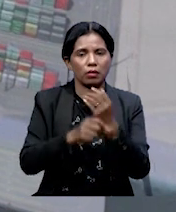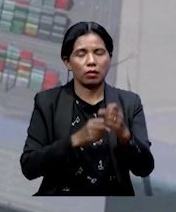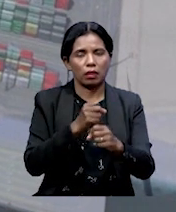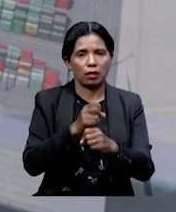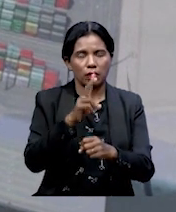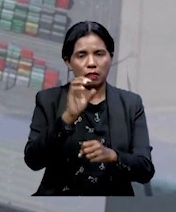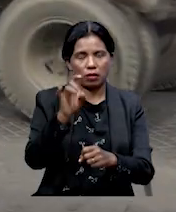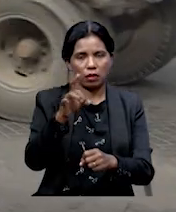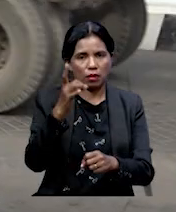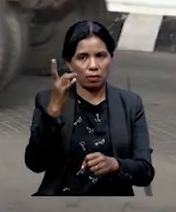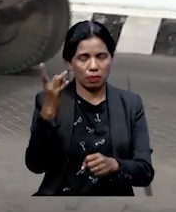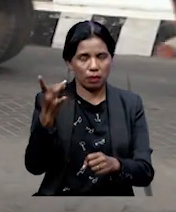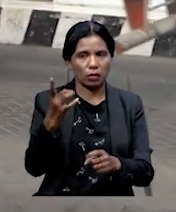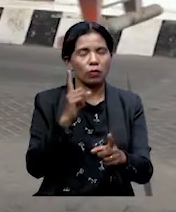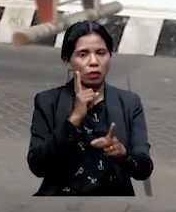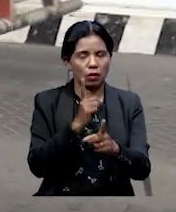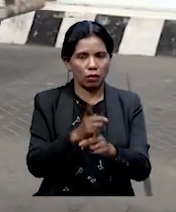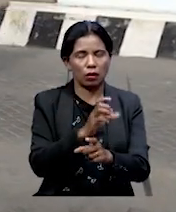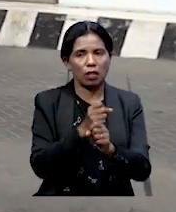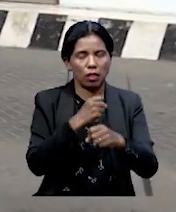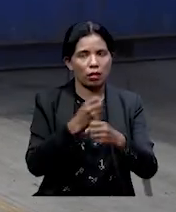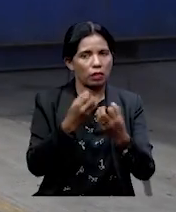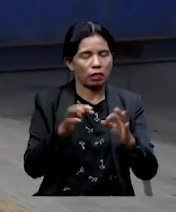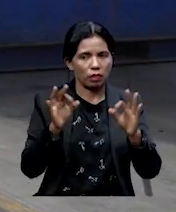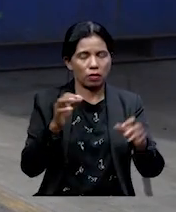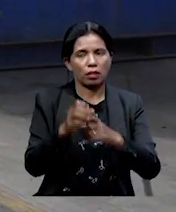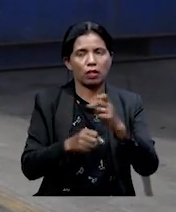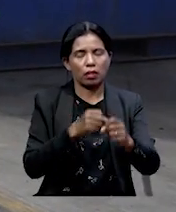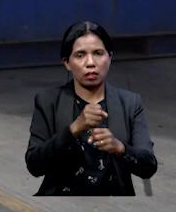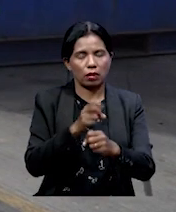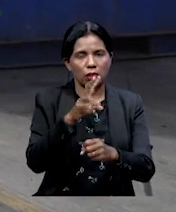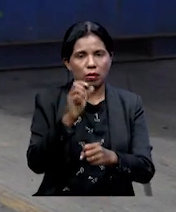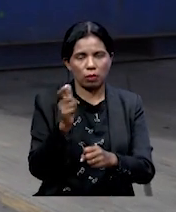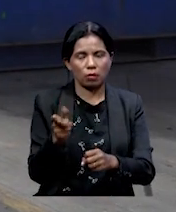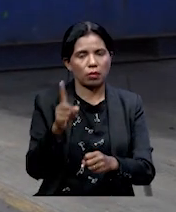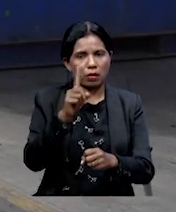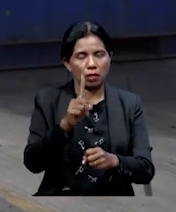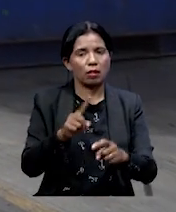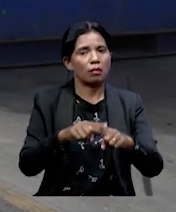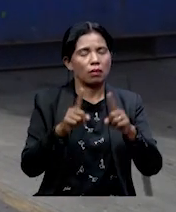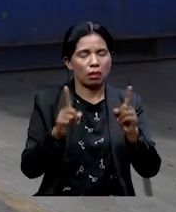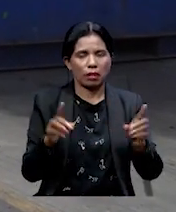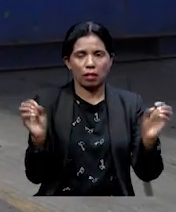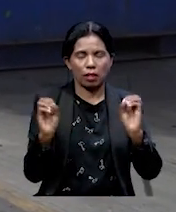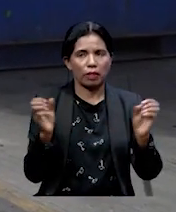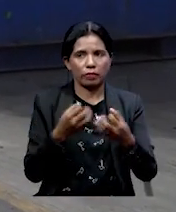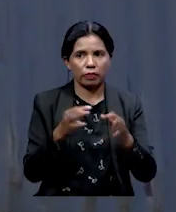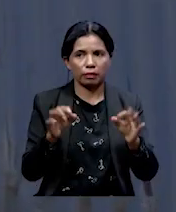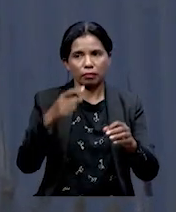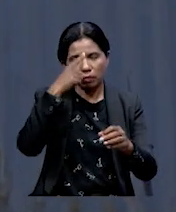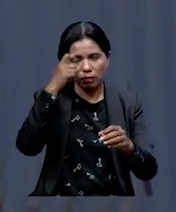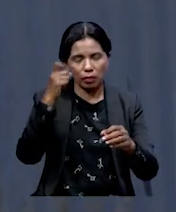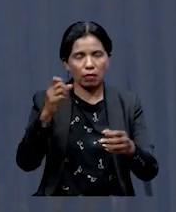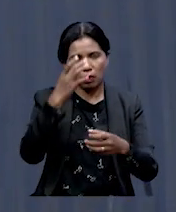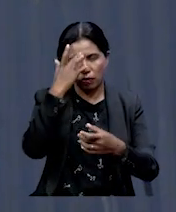walu ne betir lolos finalize ne konstrusau iha tine ring rua rua nulu resing ida mai bela konsege tambai situ saun